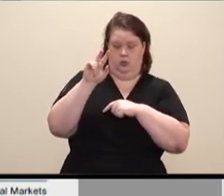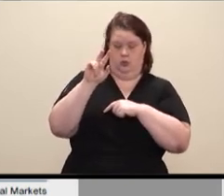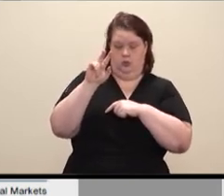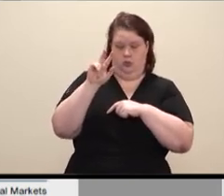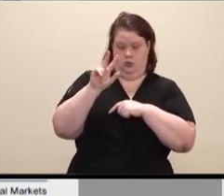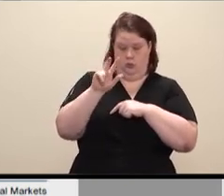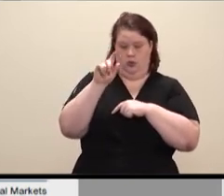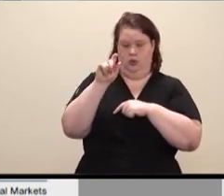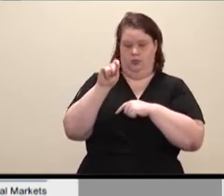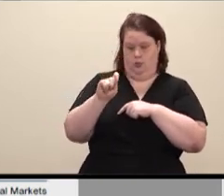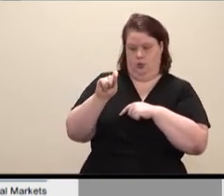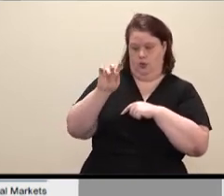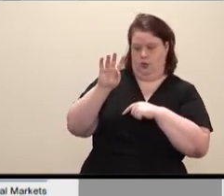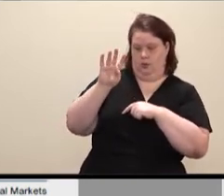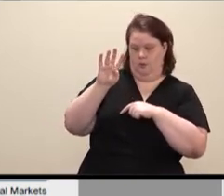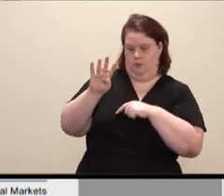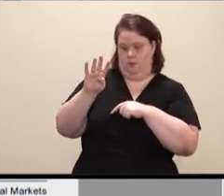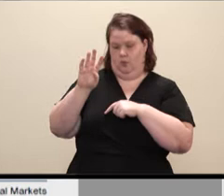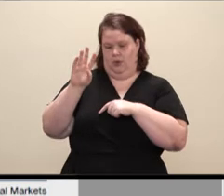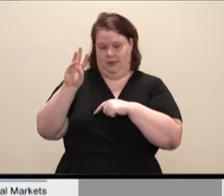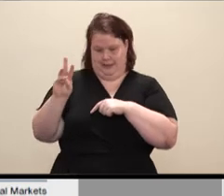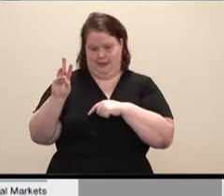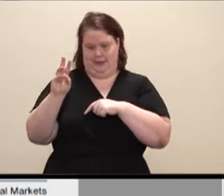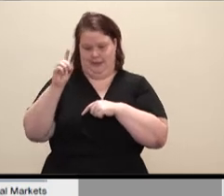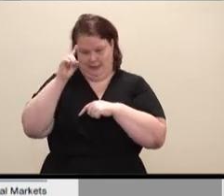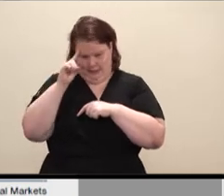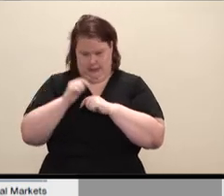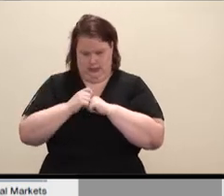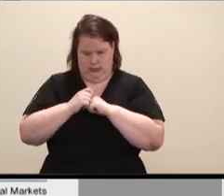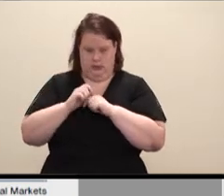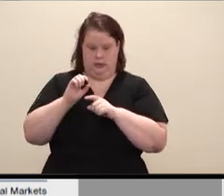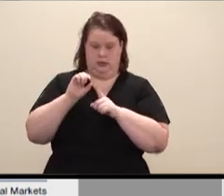$250 million is 6.46 cents.